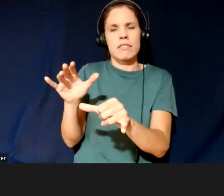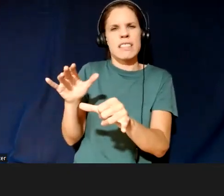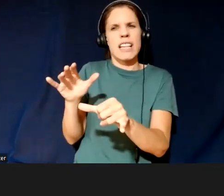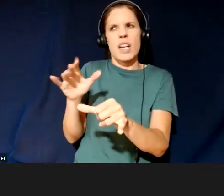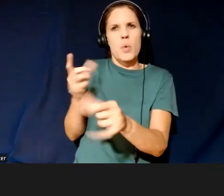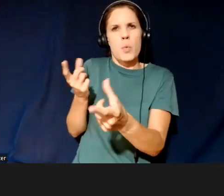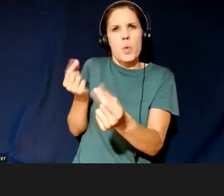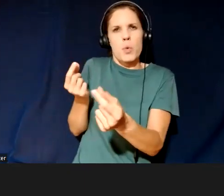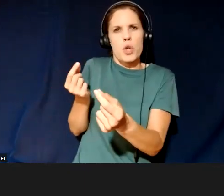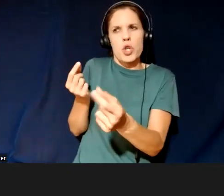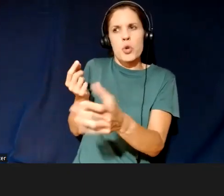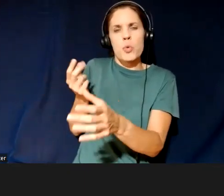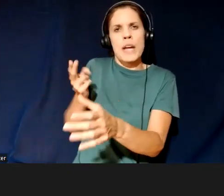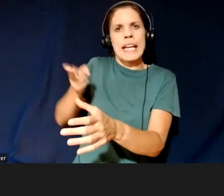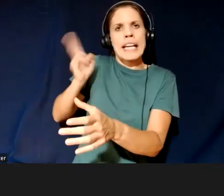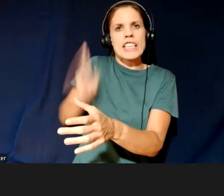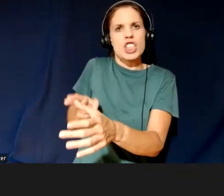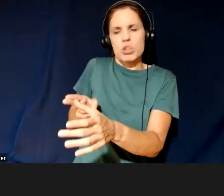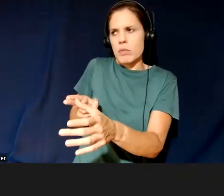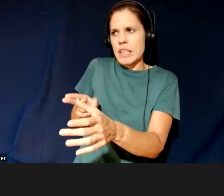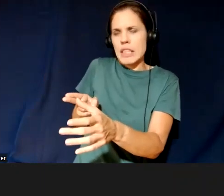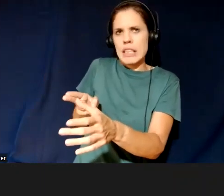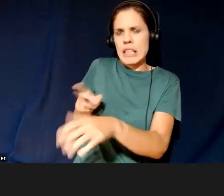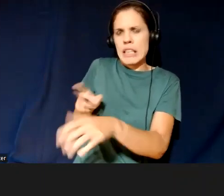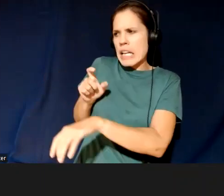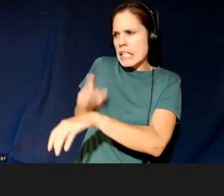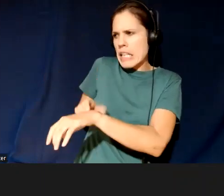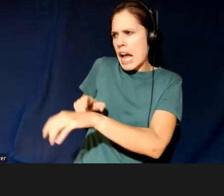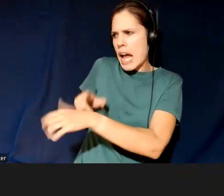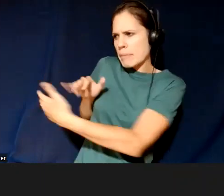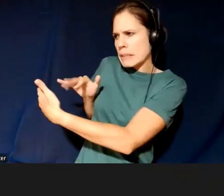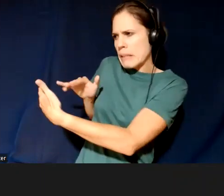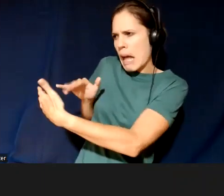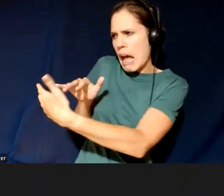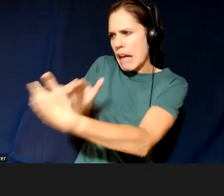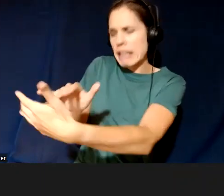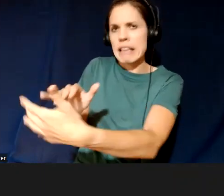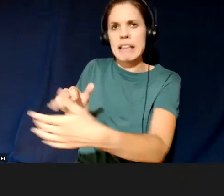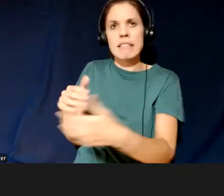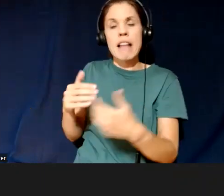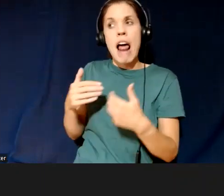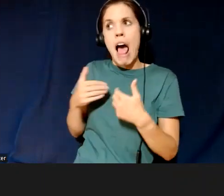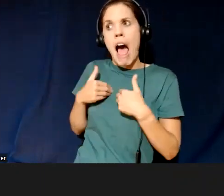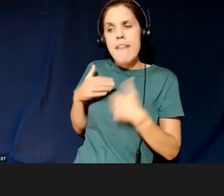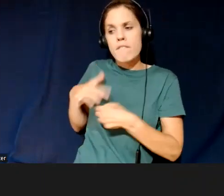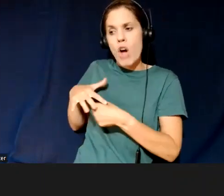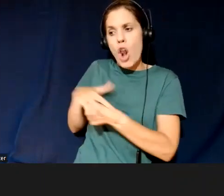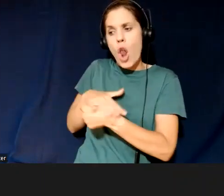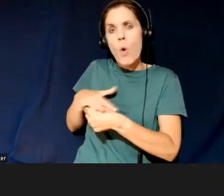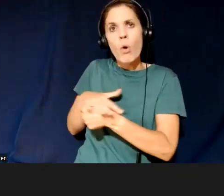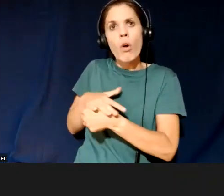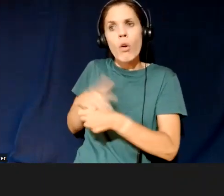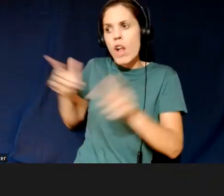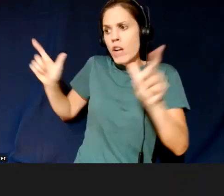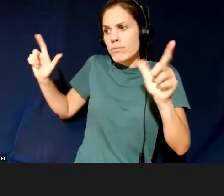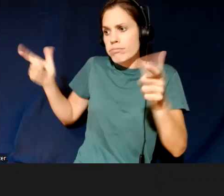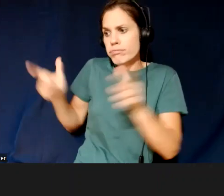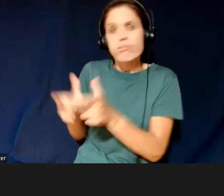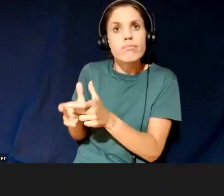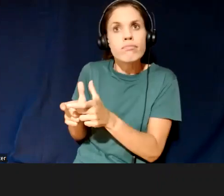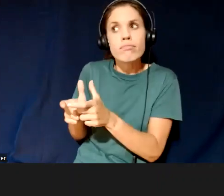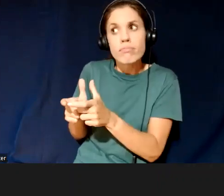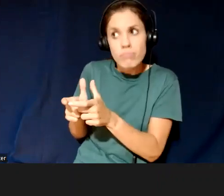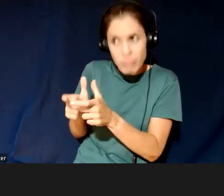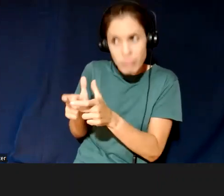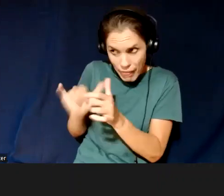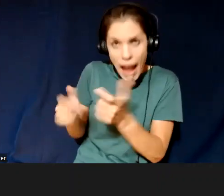been bottlenecks, if there have been local extinctions. And so it offers that somewhat of a